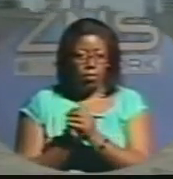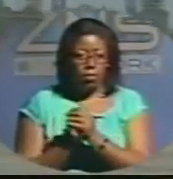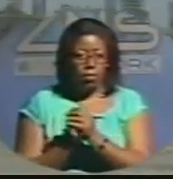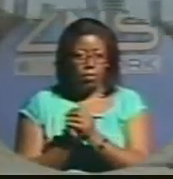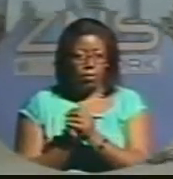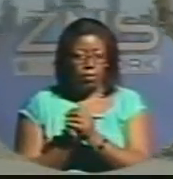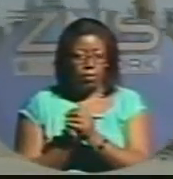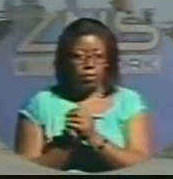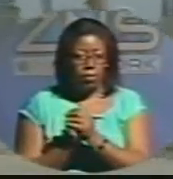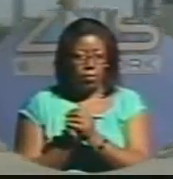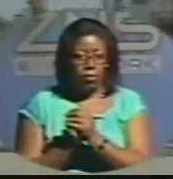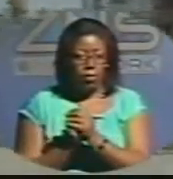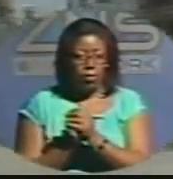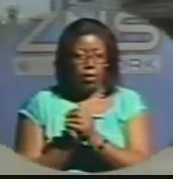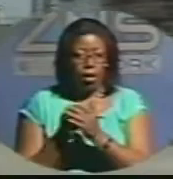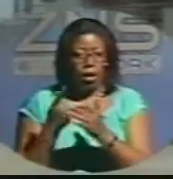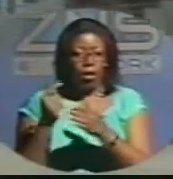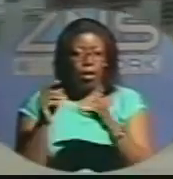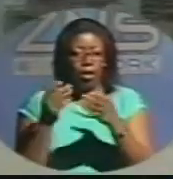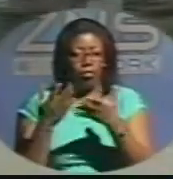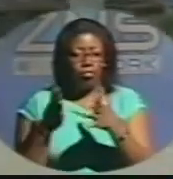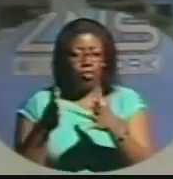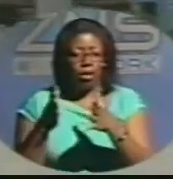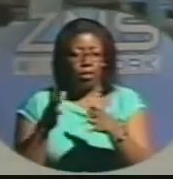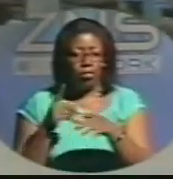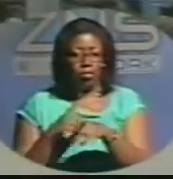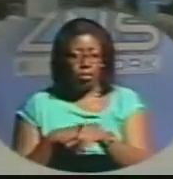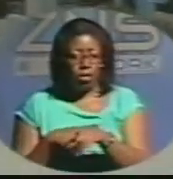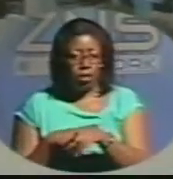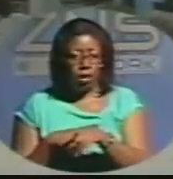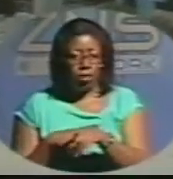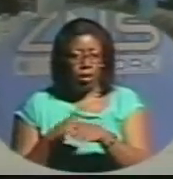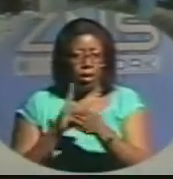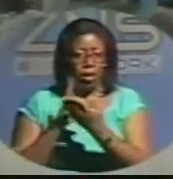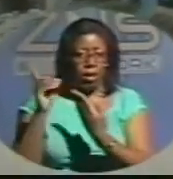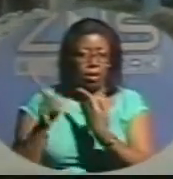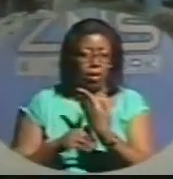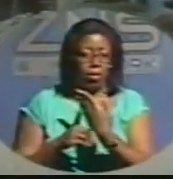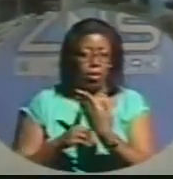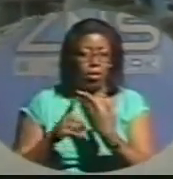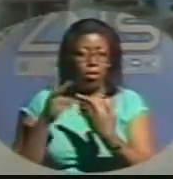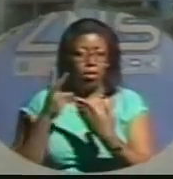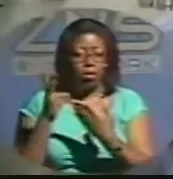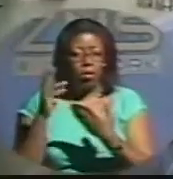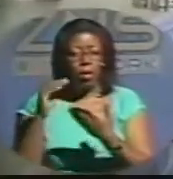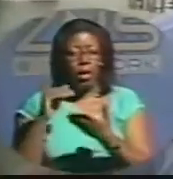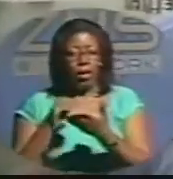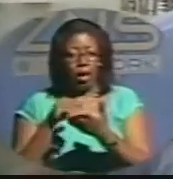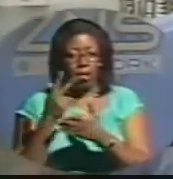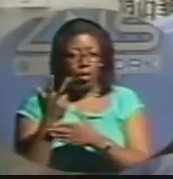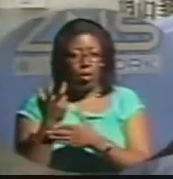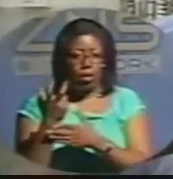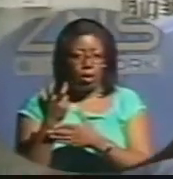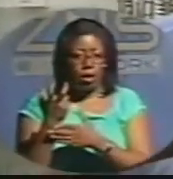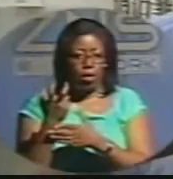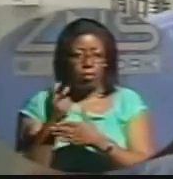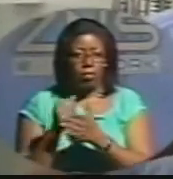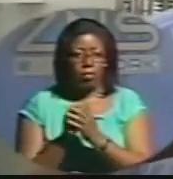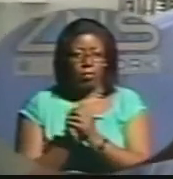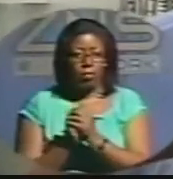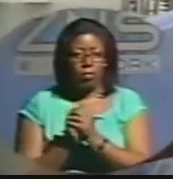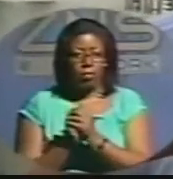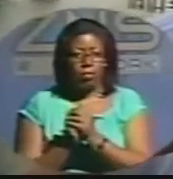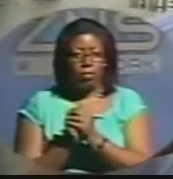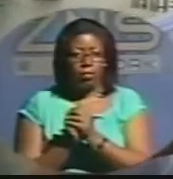the completion date for the total project is December 2014. That's why we have the whole project